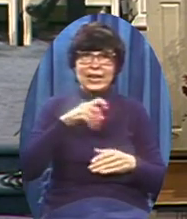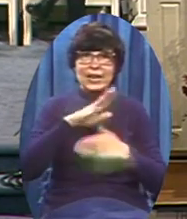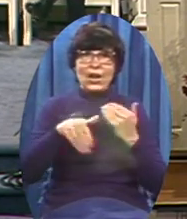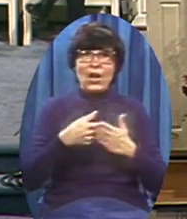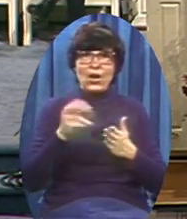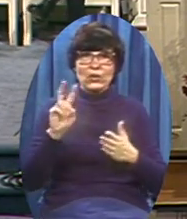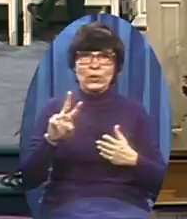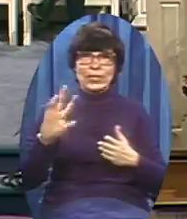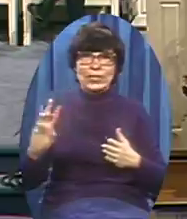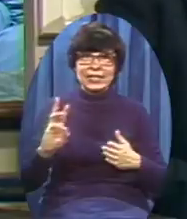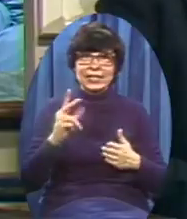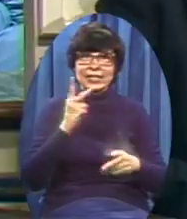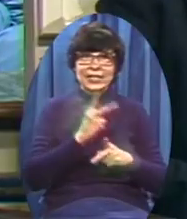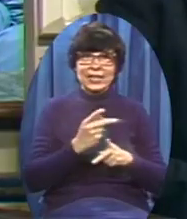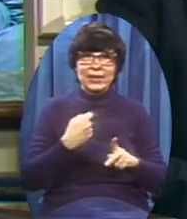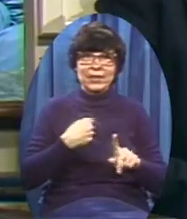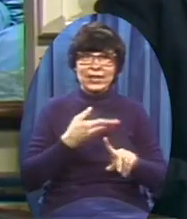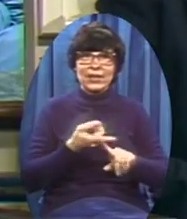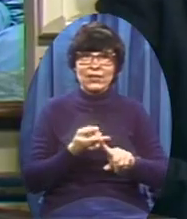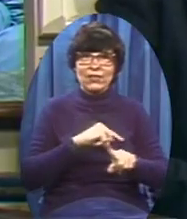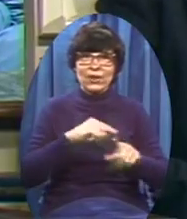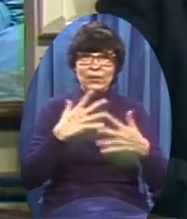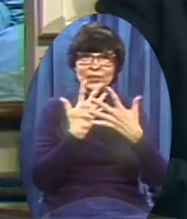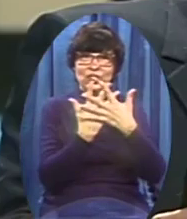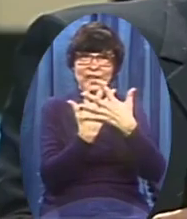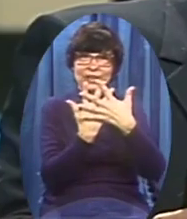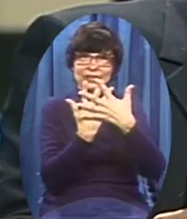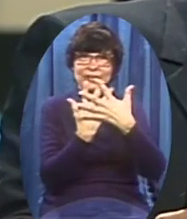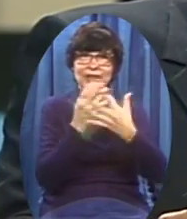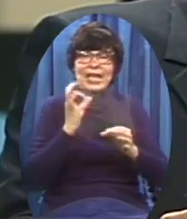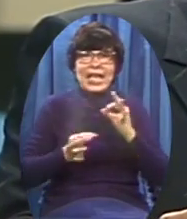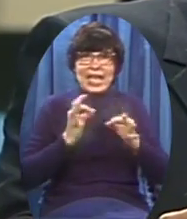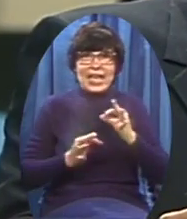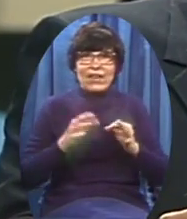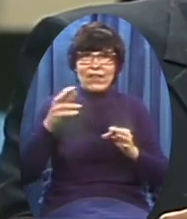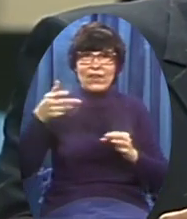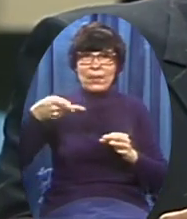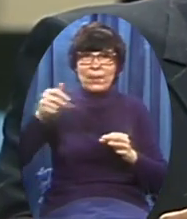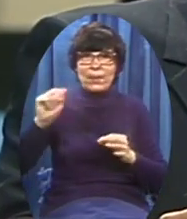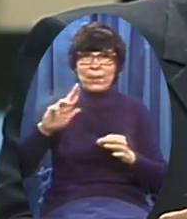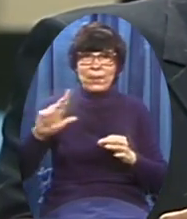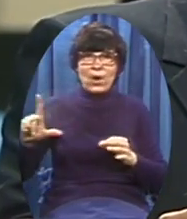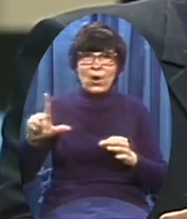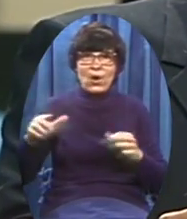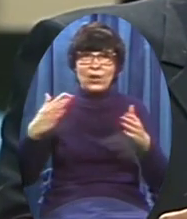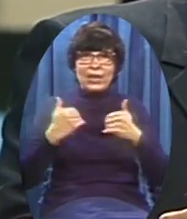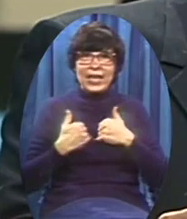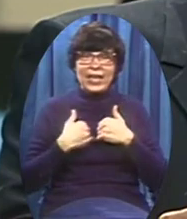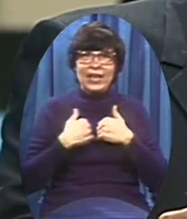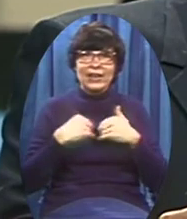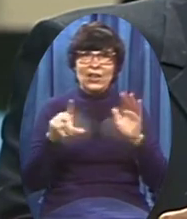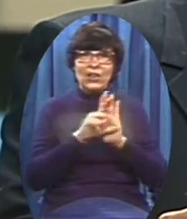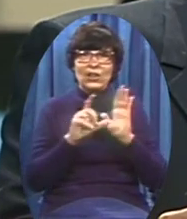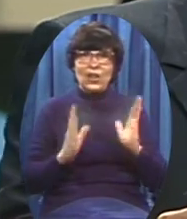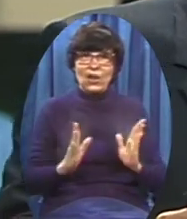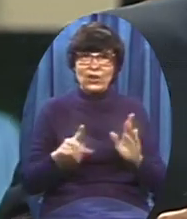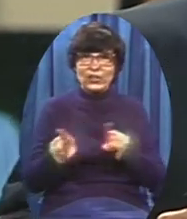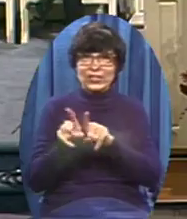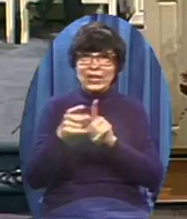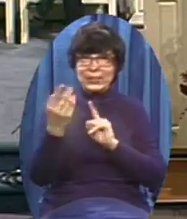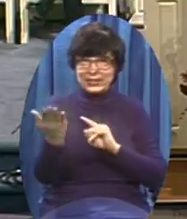keep me out of jail. Amen. Maybe if Paul had an attorney like Brother Lowry, he wouldn't have had to spend so much time in